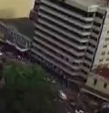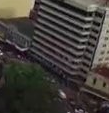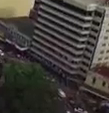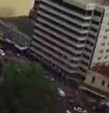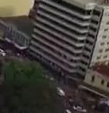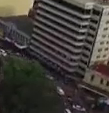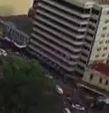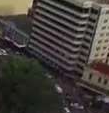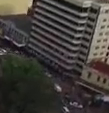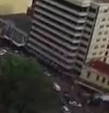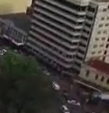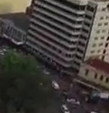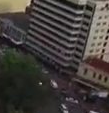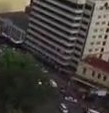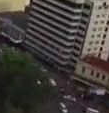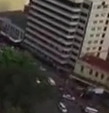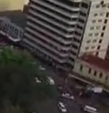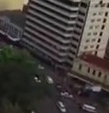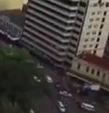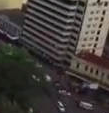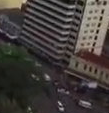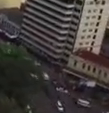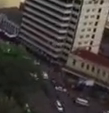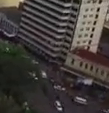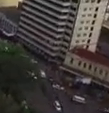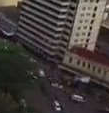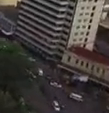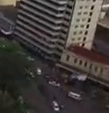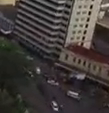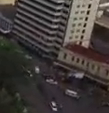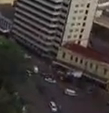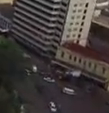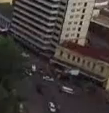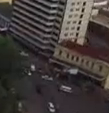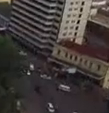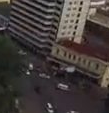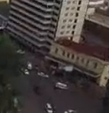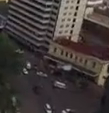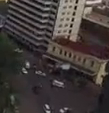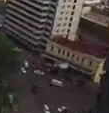Thank you.